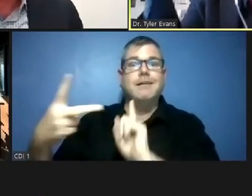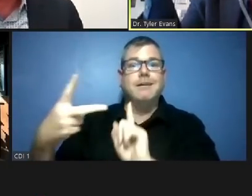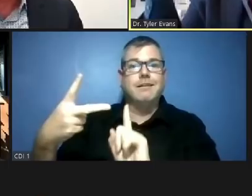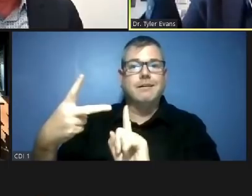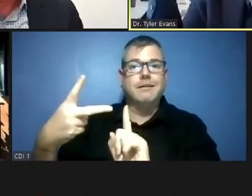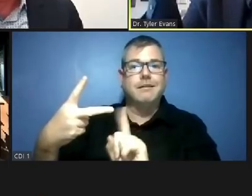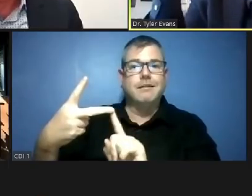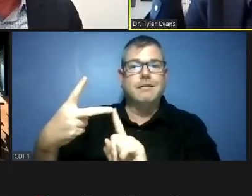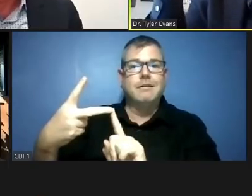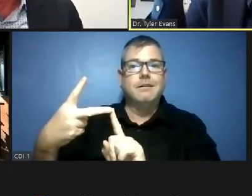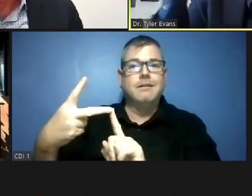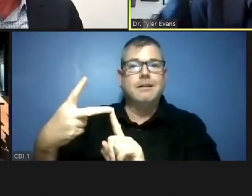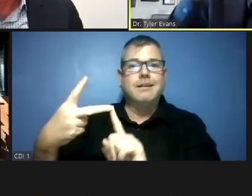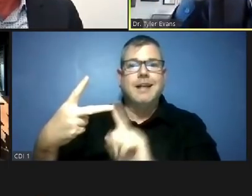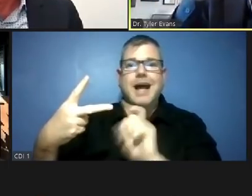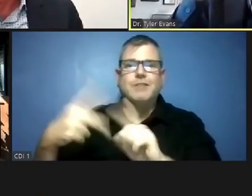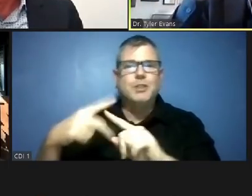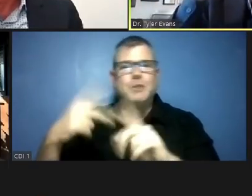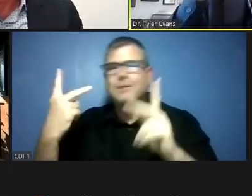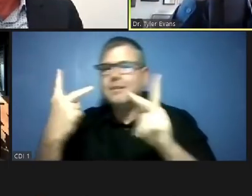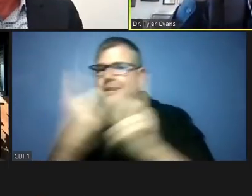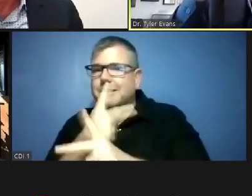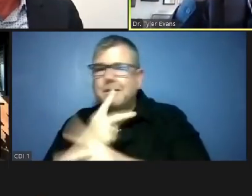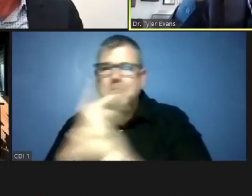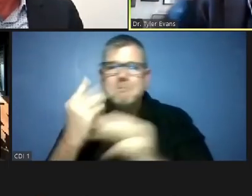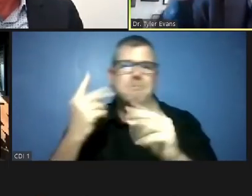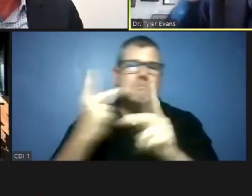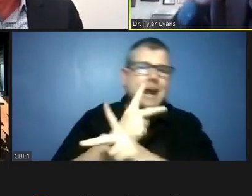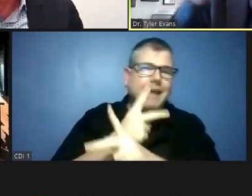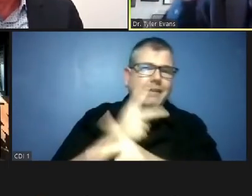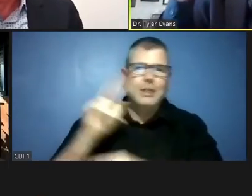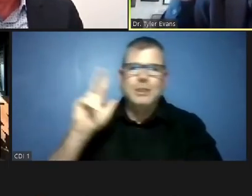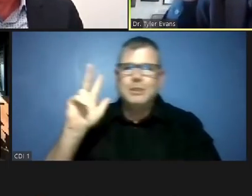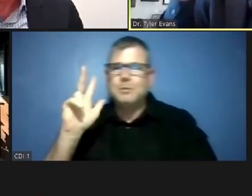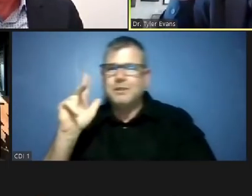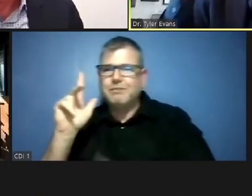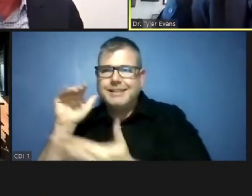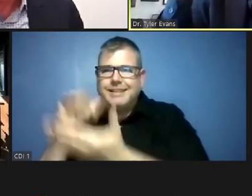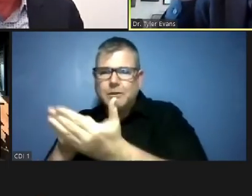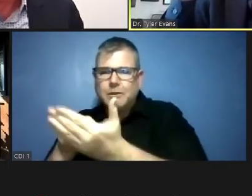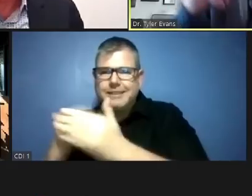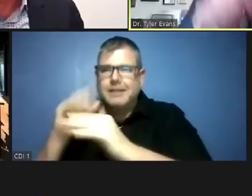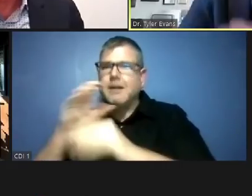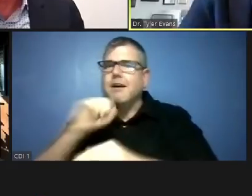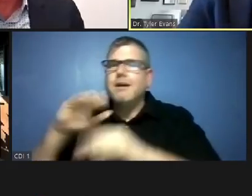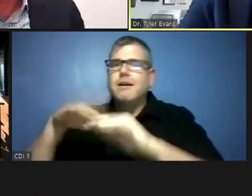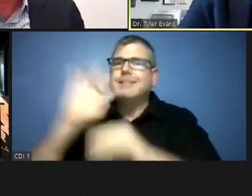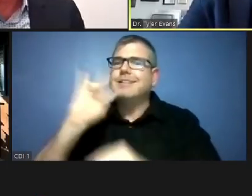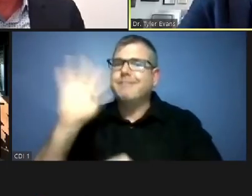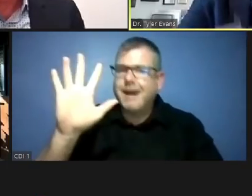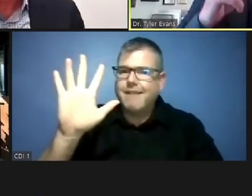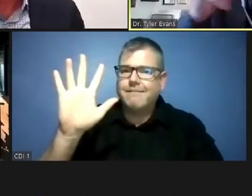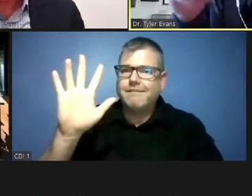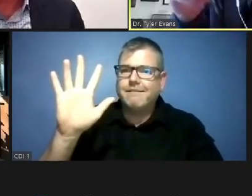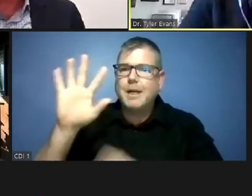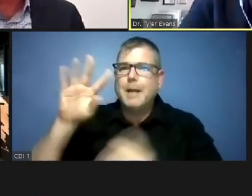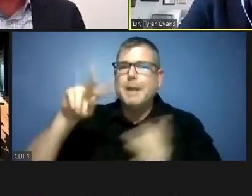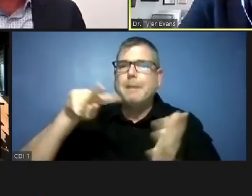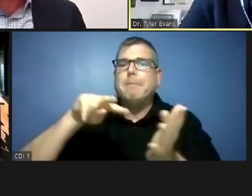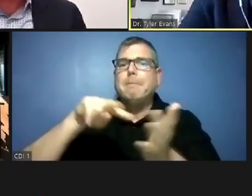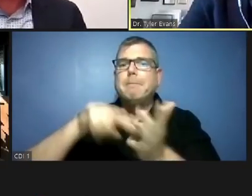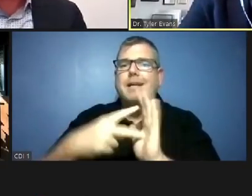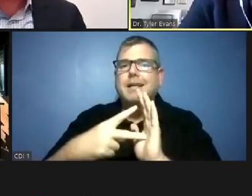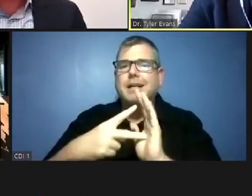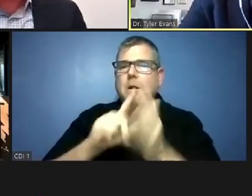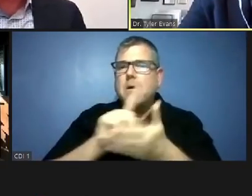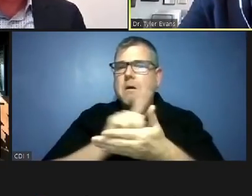there's 23,000 75 and older, we've had about a week to get through the sort of